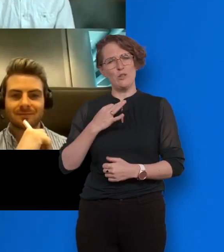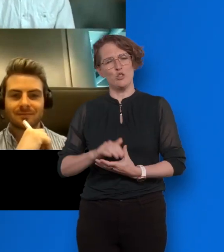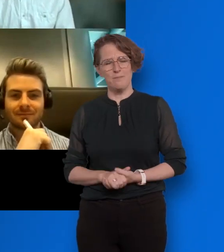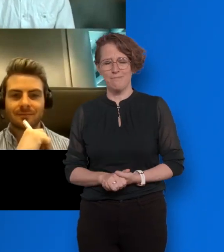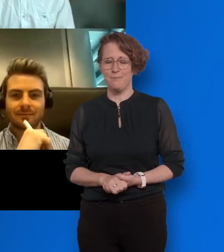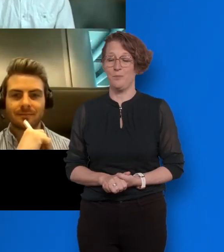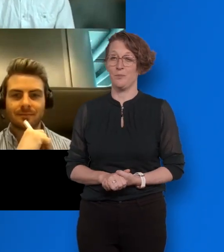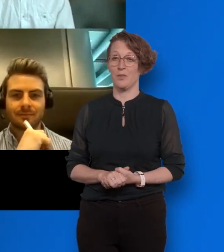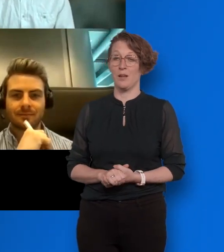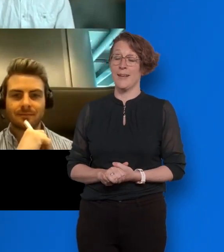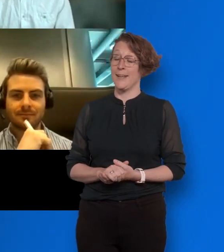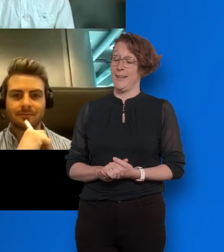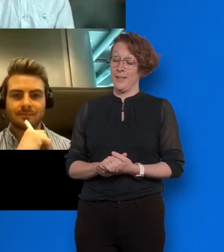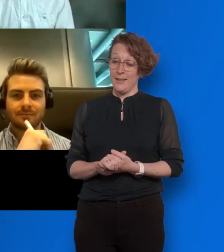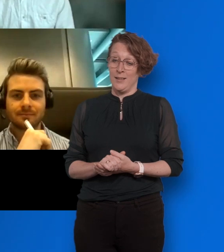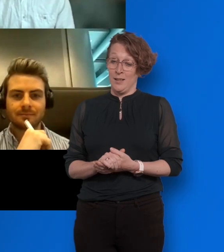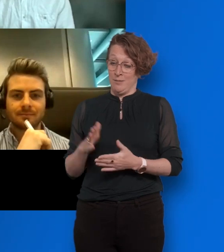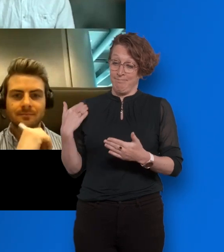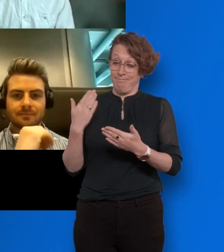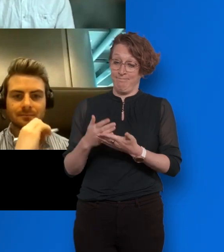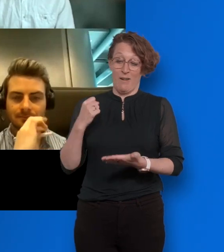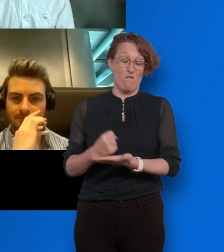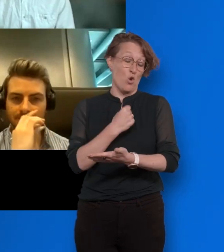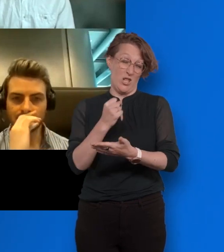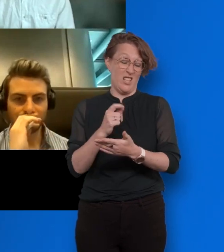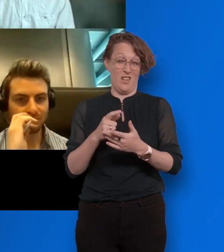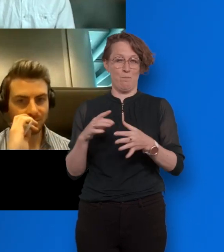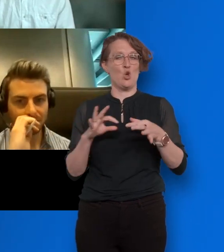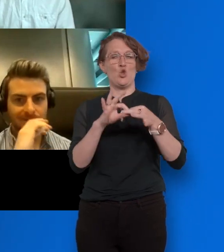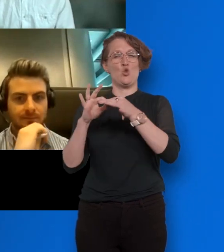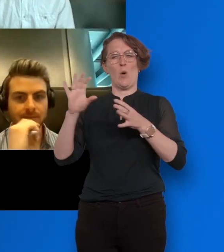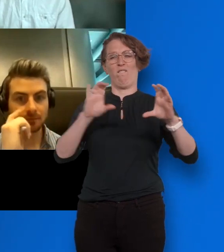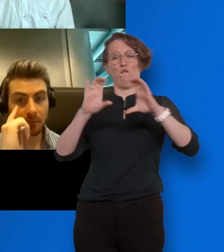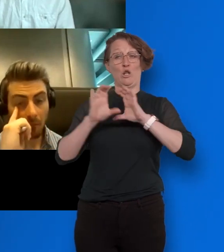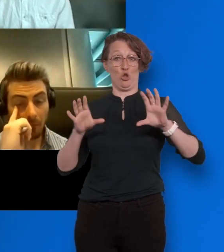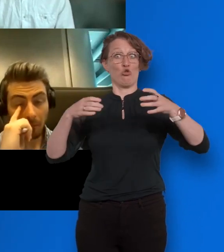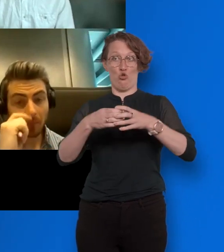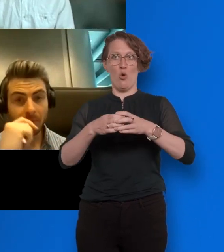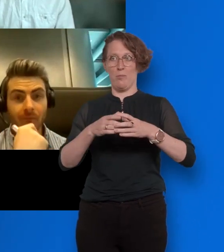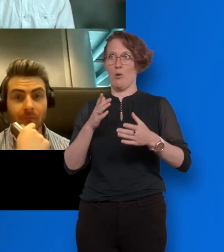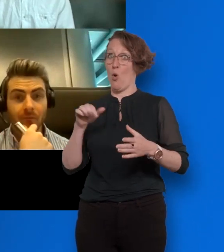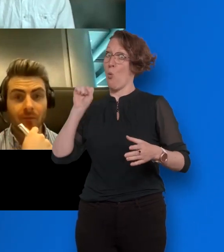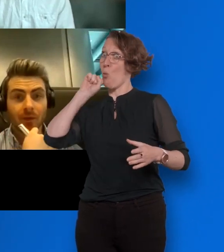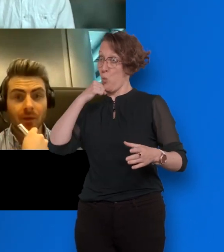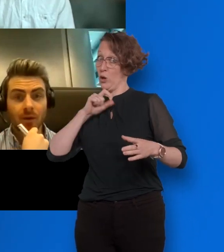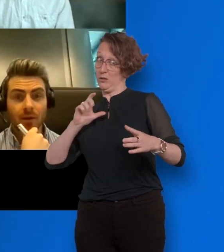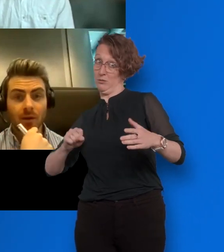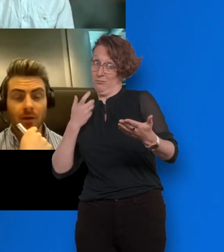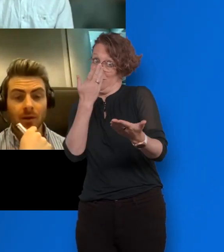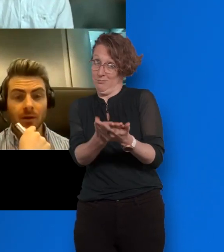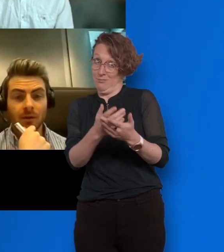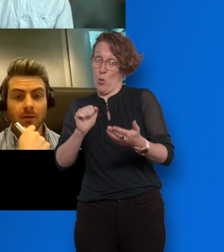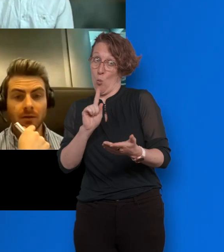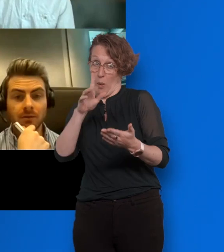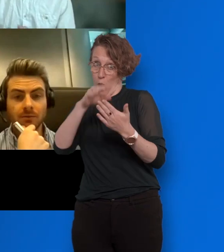So unfortunately, the joint funders group, where we would share these kind of findings and learnings, hasn't had the opportunity to